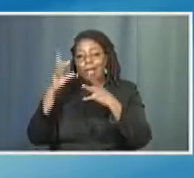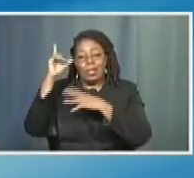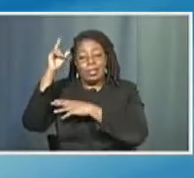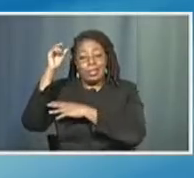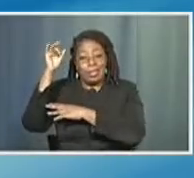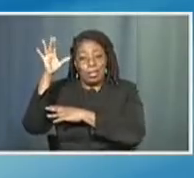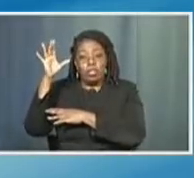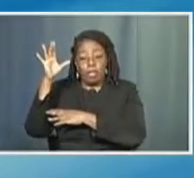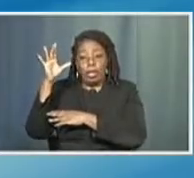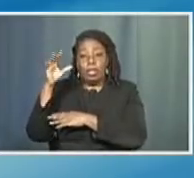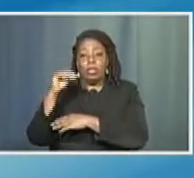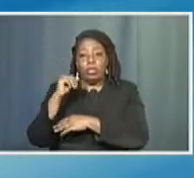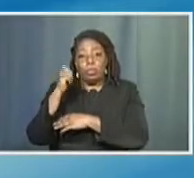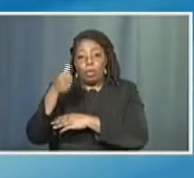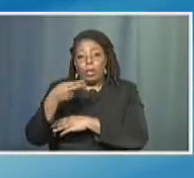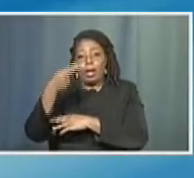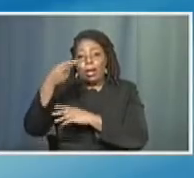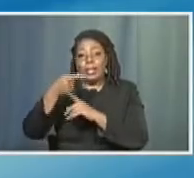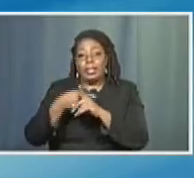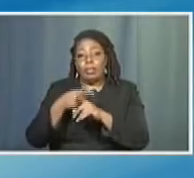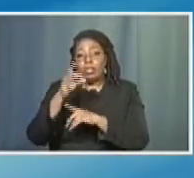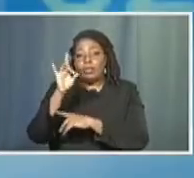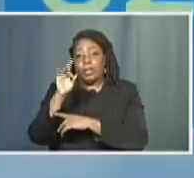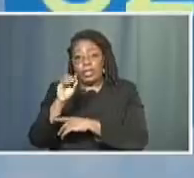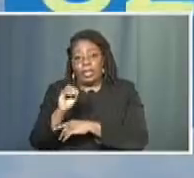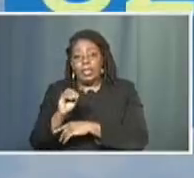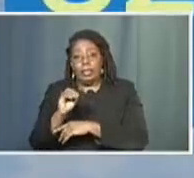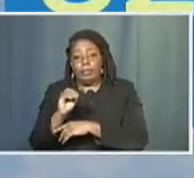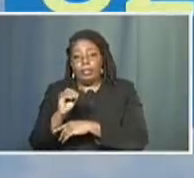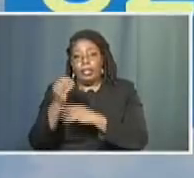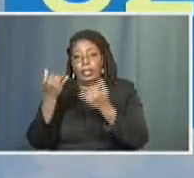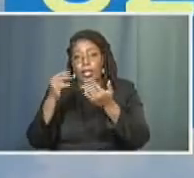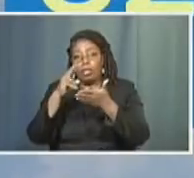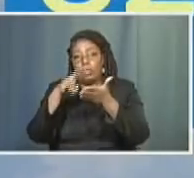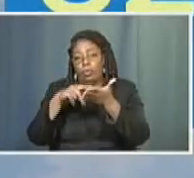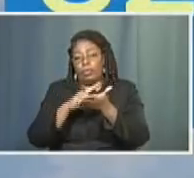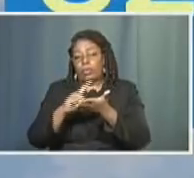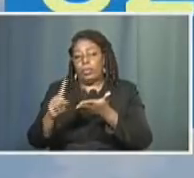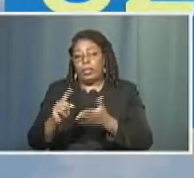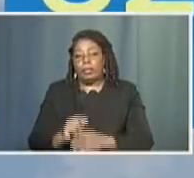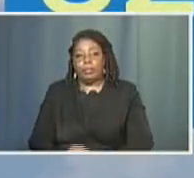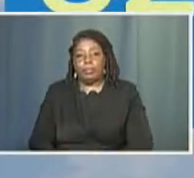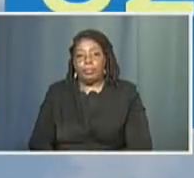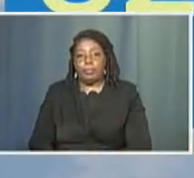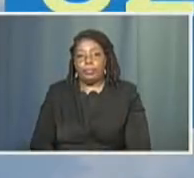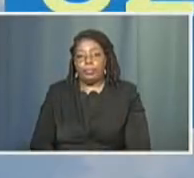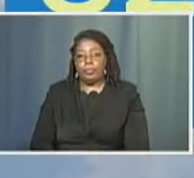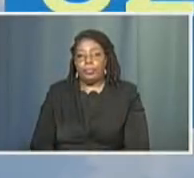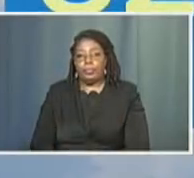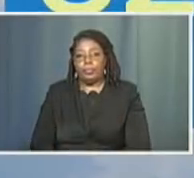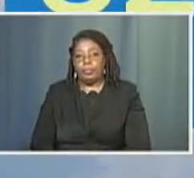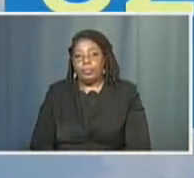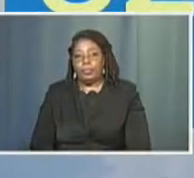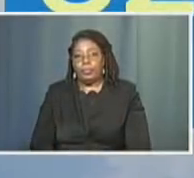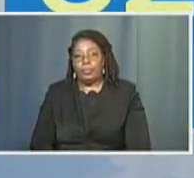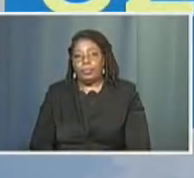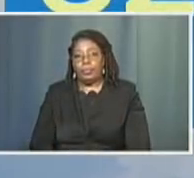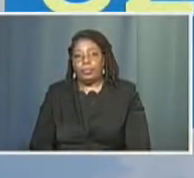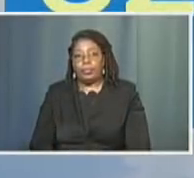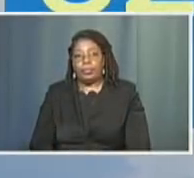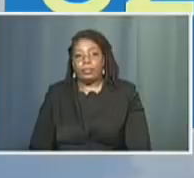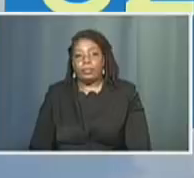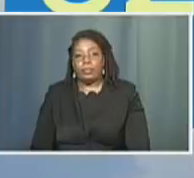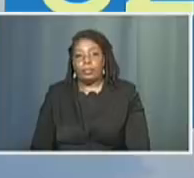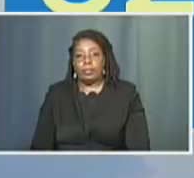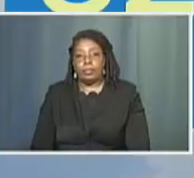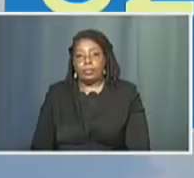very delightful, with a high temperature of 80 degrees. The extended weather forecast, beautiful conditions will continue right through the weekend.